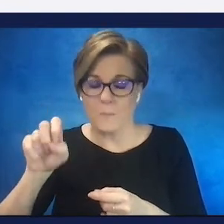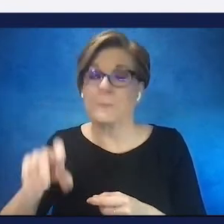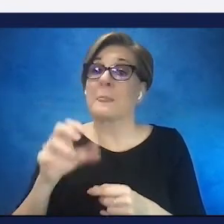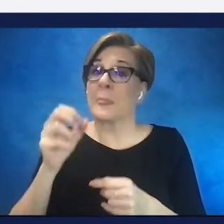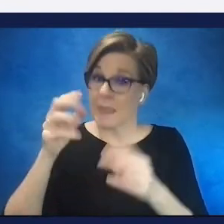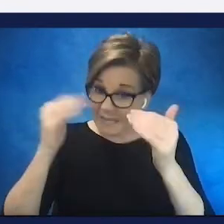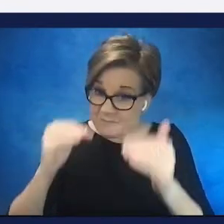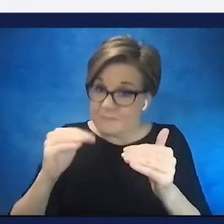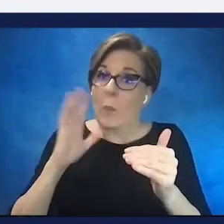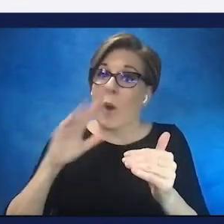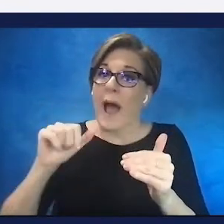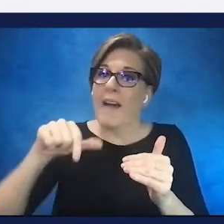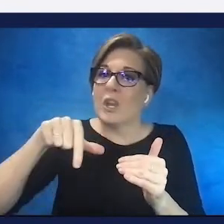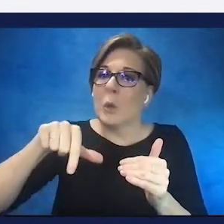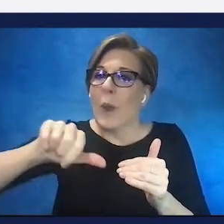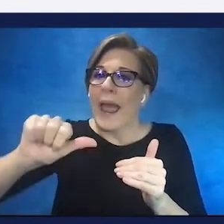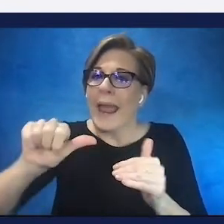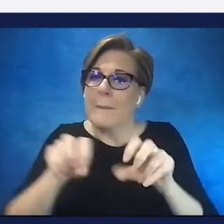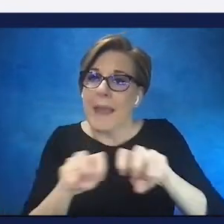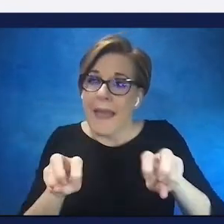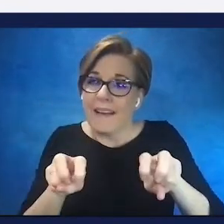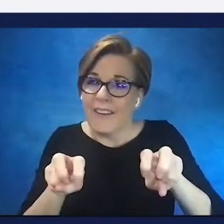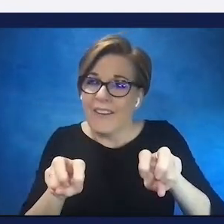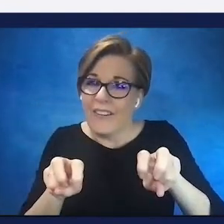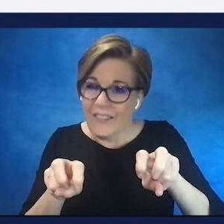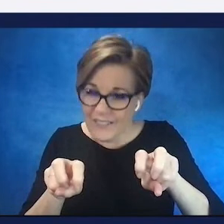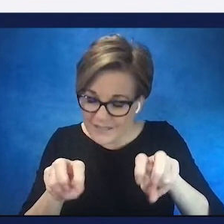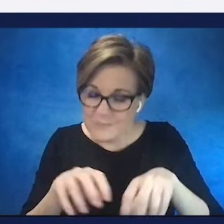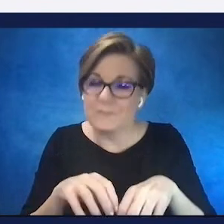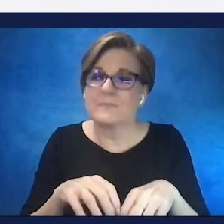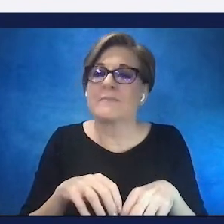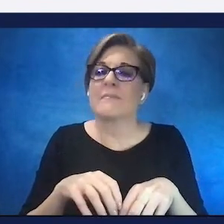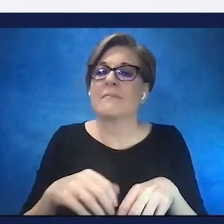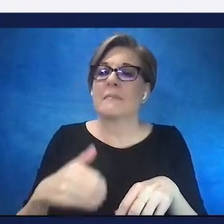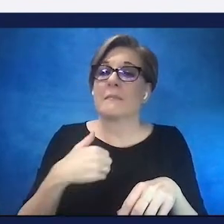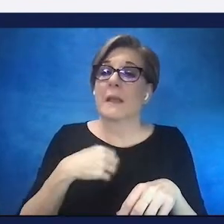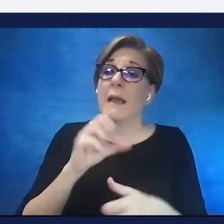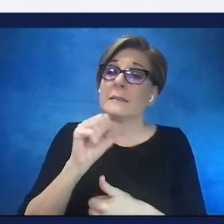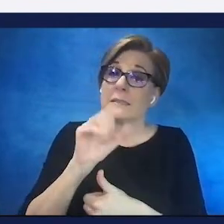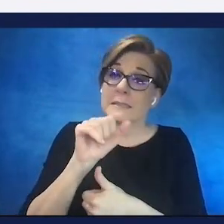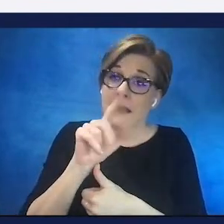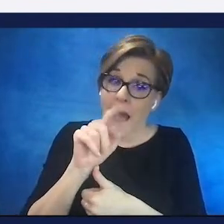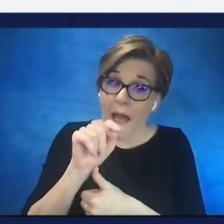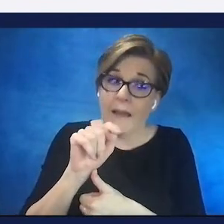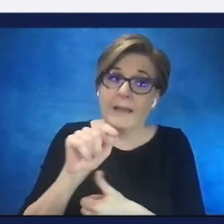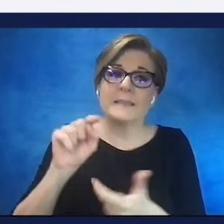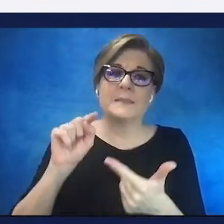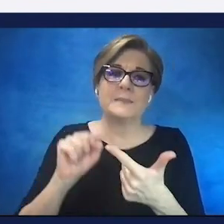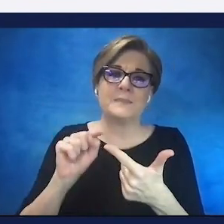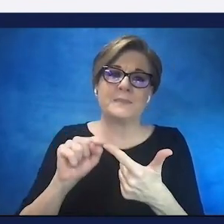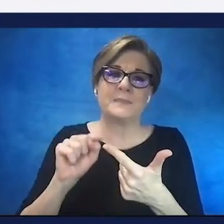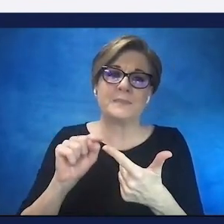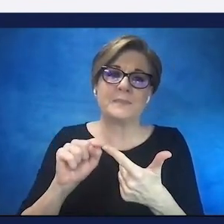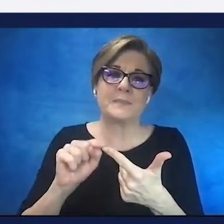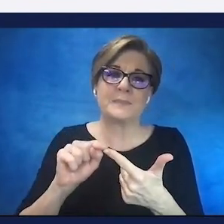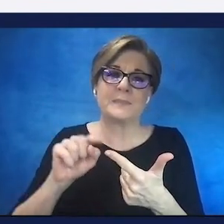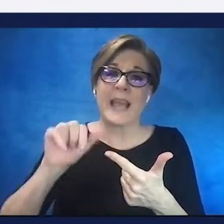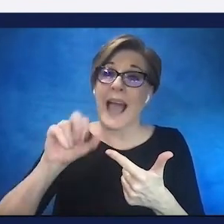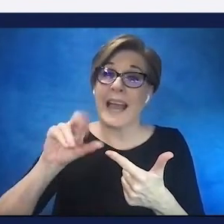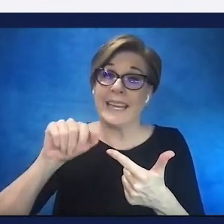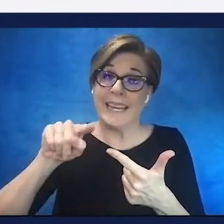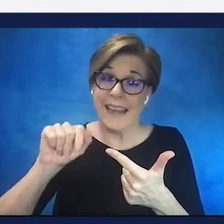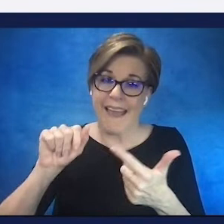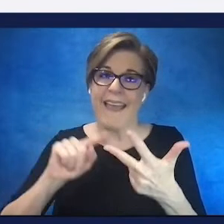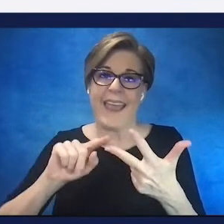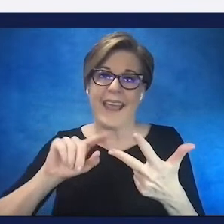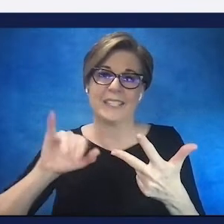Scott and Anita, our recruitment manager, and will be moderated by our Deputy Elections Director over Communications,